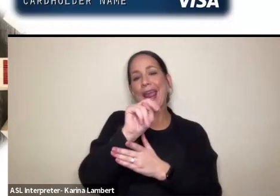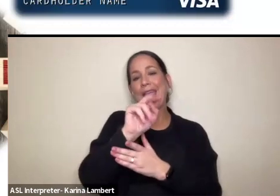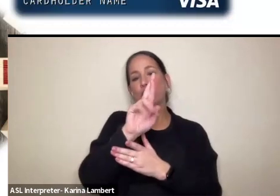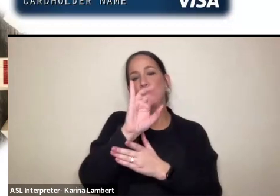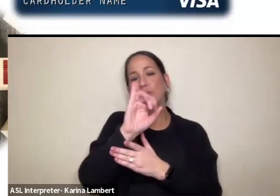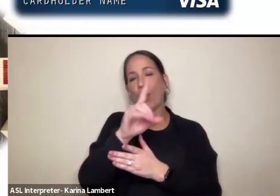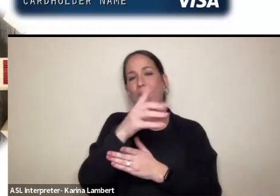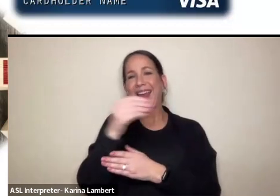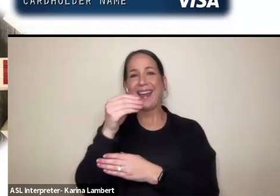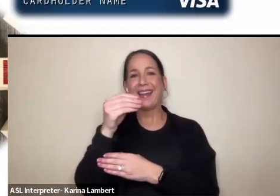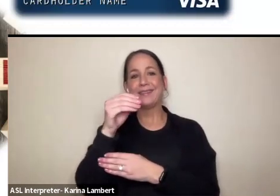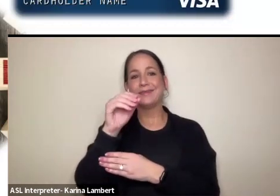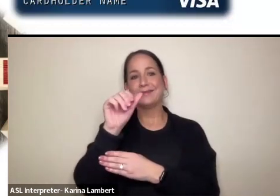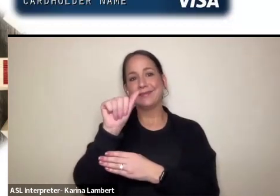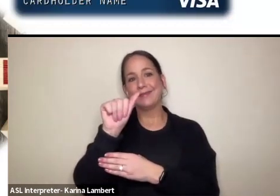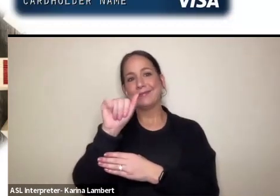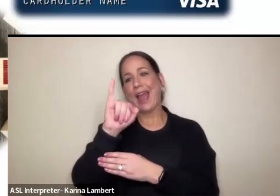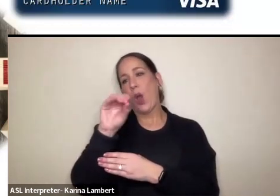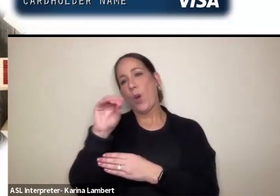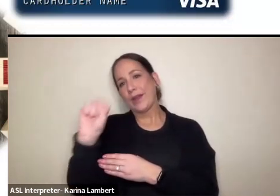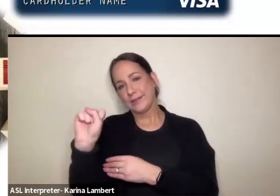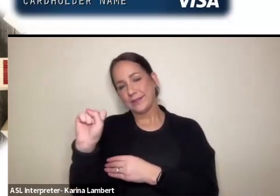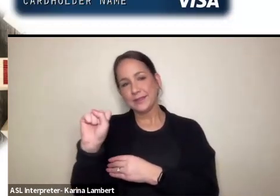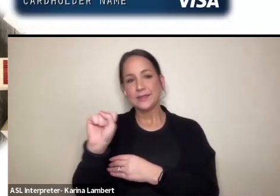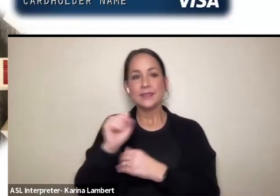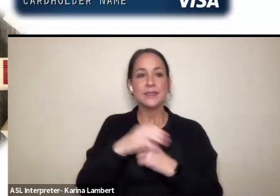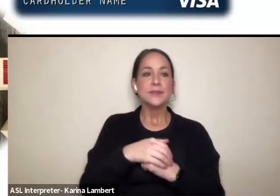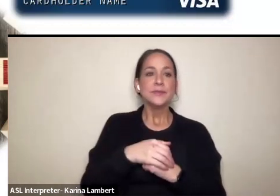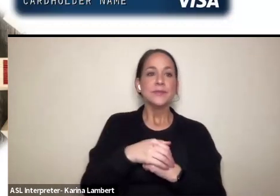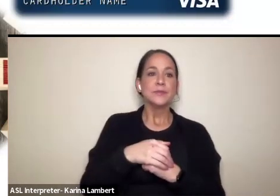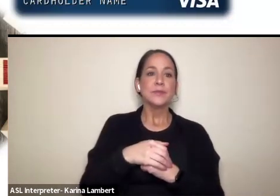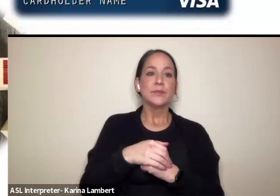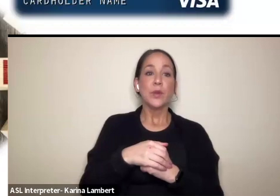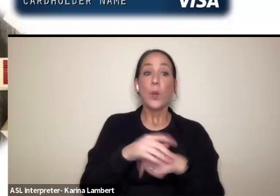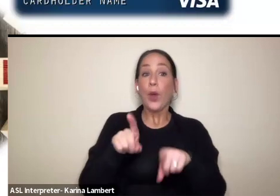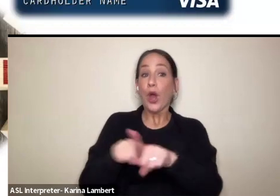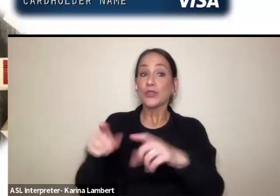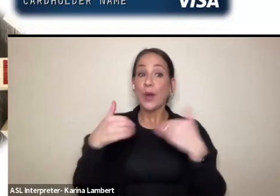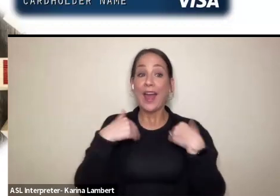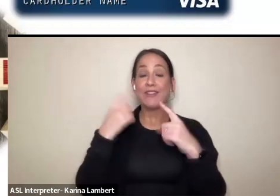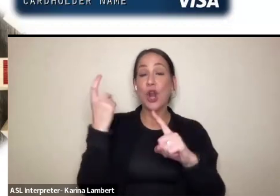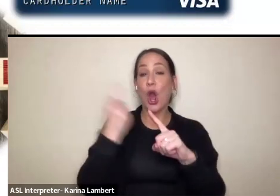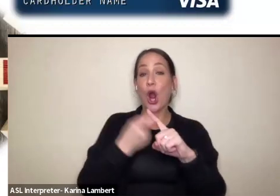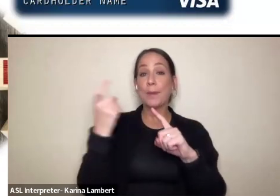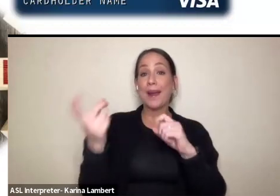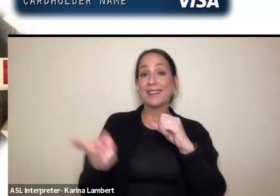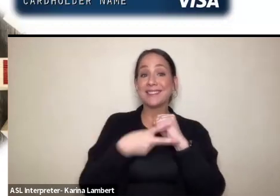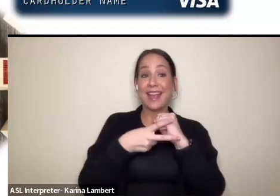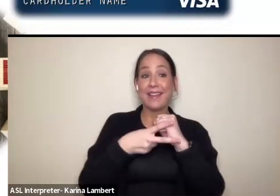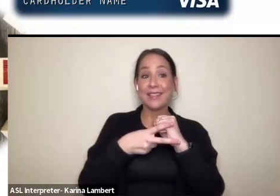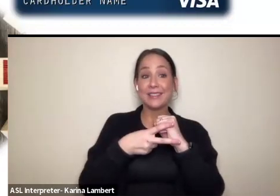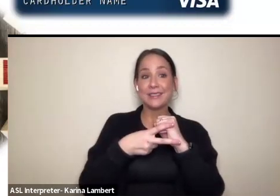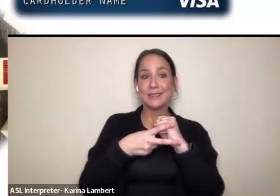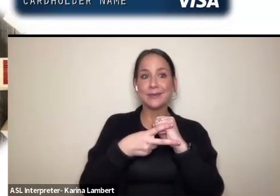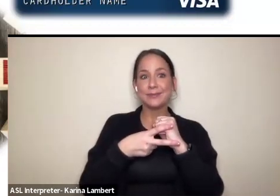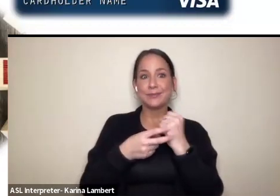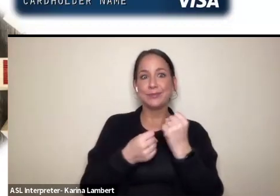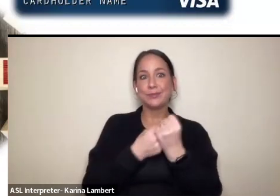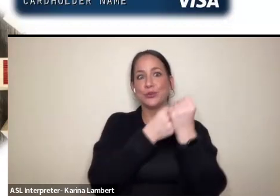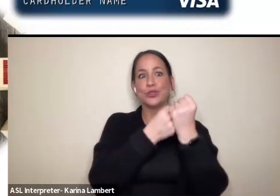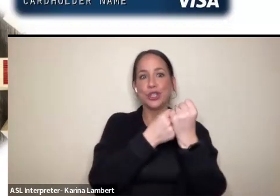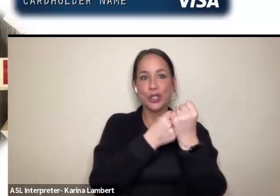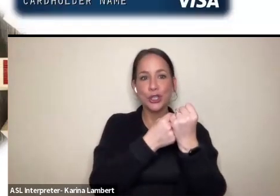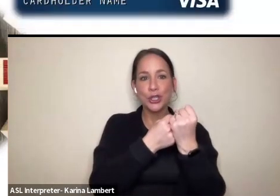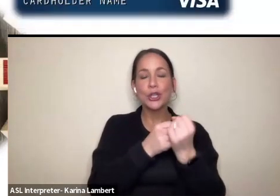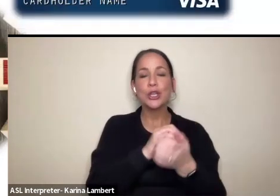feature called, it's an automatic savings booster. I know when I set up the Able account for my daughter, and this is not something that people need to do, I